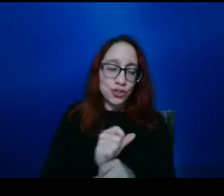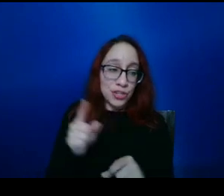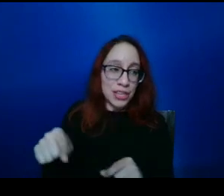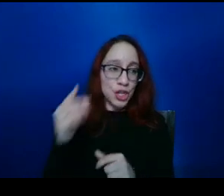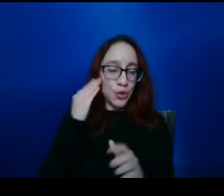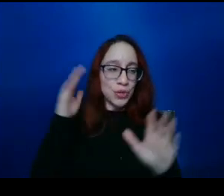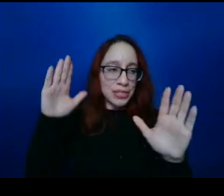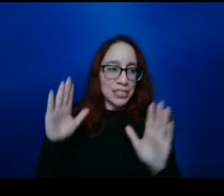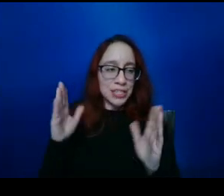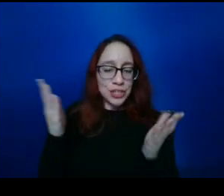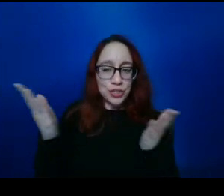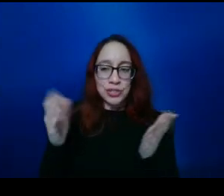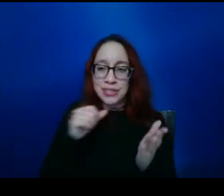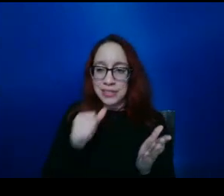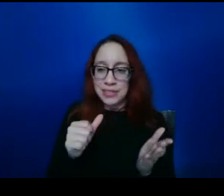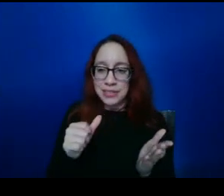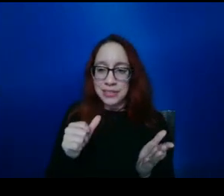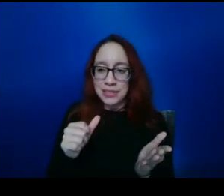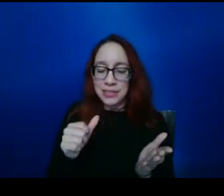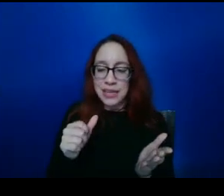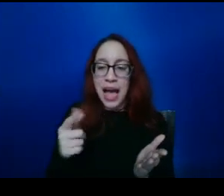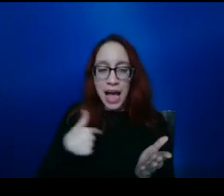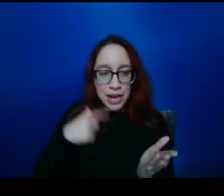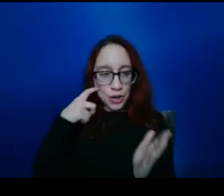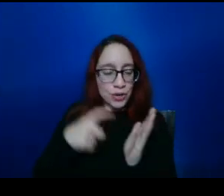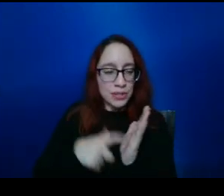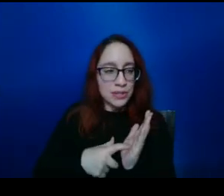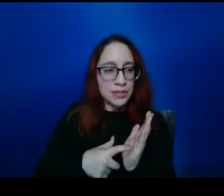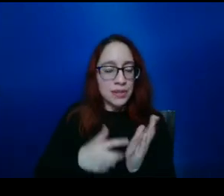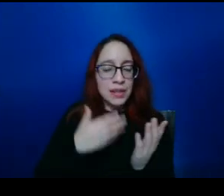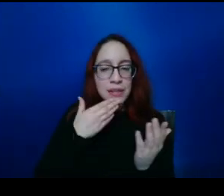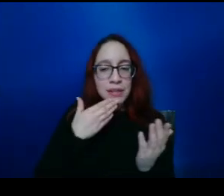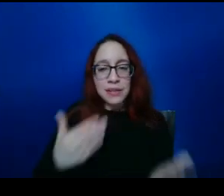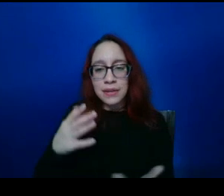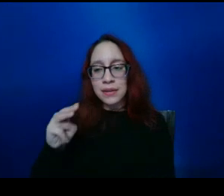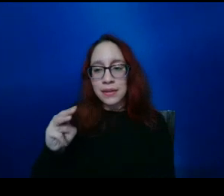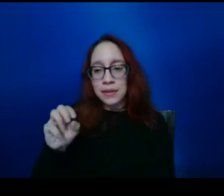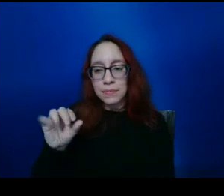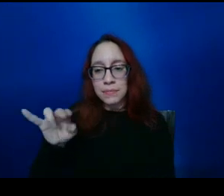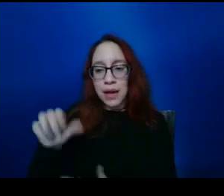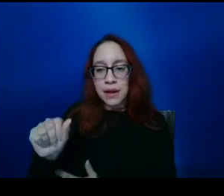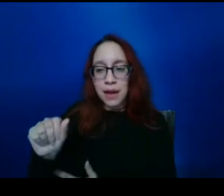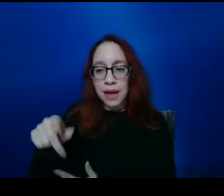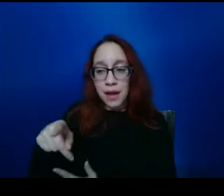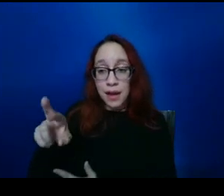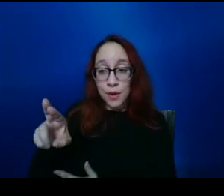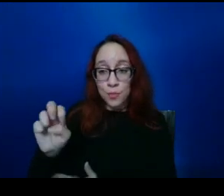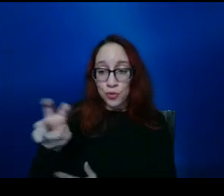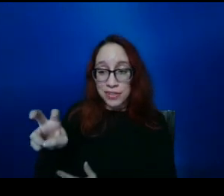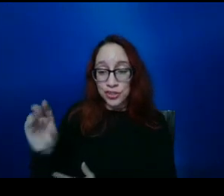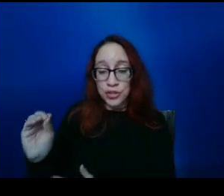their excellent service does not go unnoticed. Best regards, Monica Crezzo. So I want to thank Andrew Tukes, who